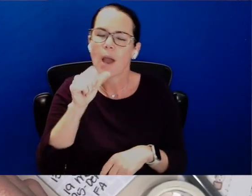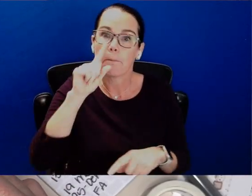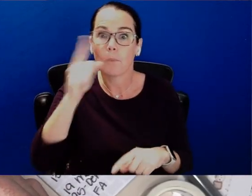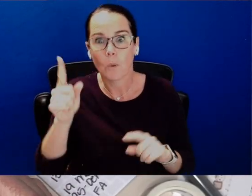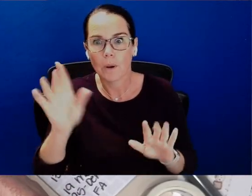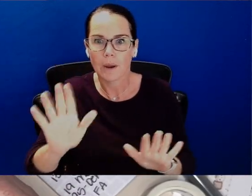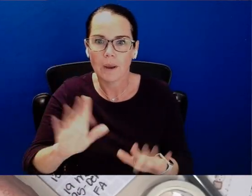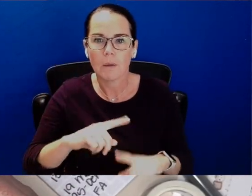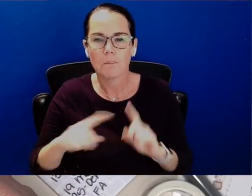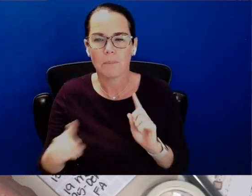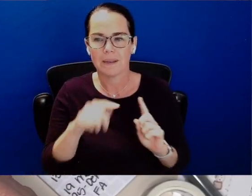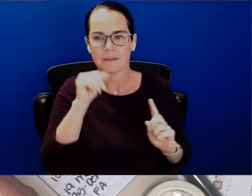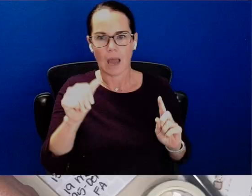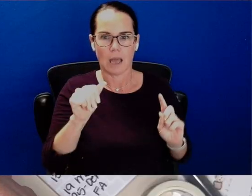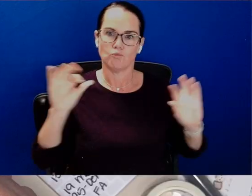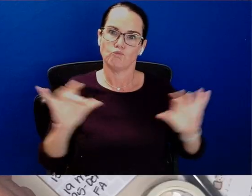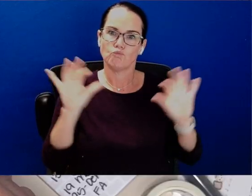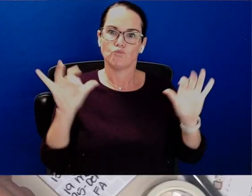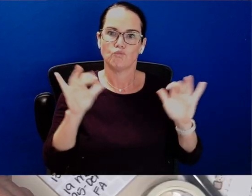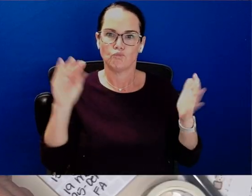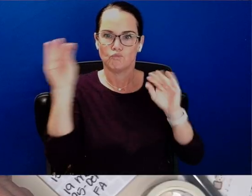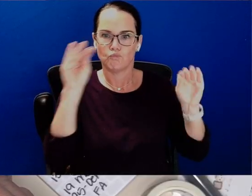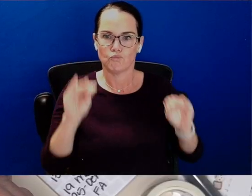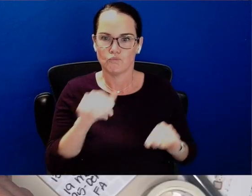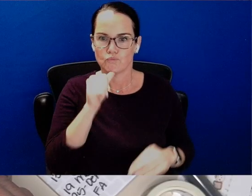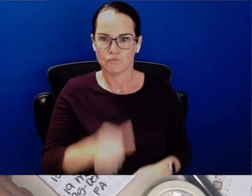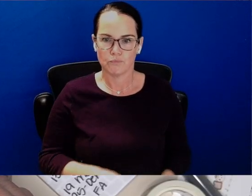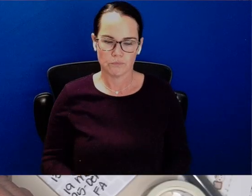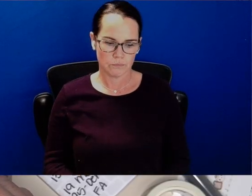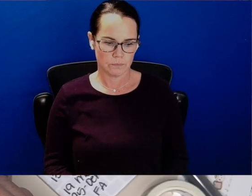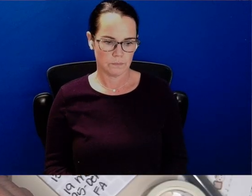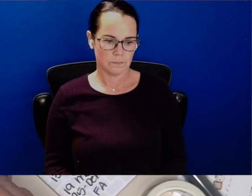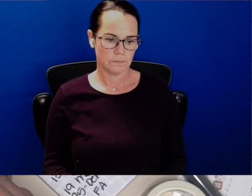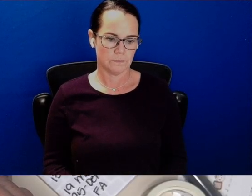not boring. They're just not decorated.